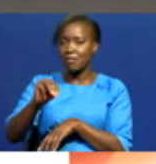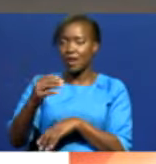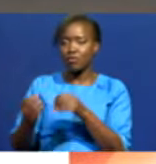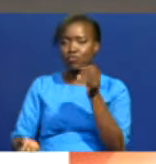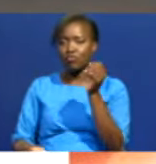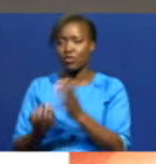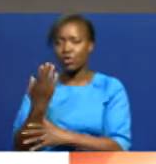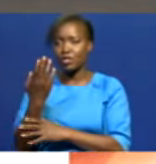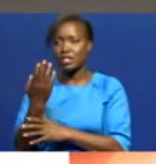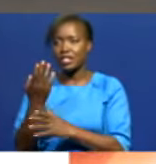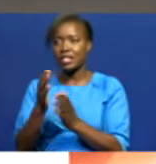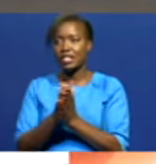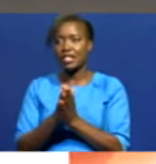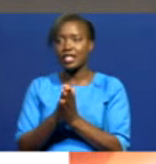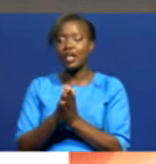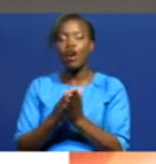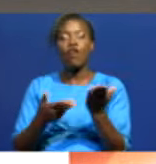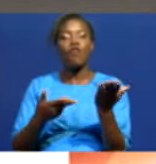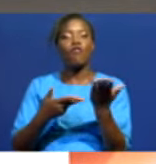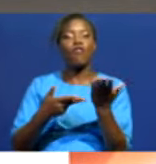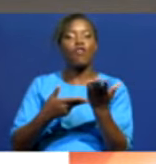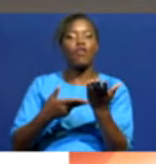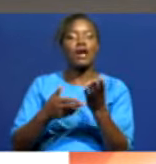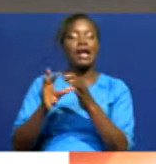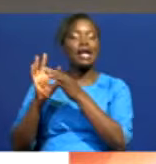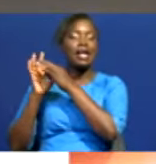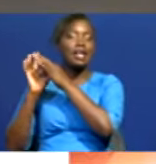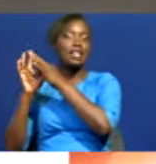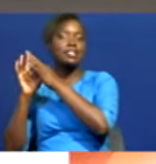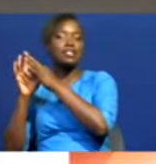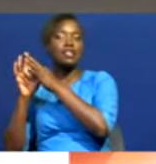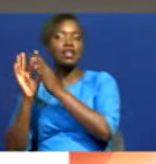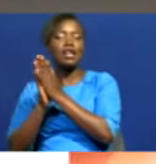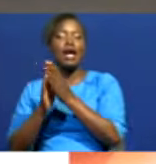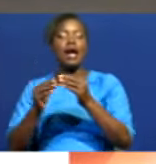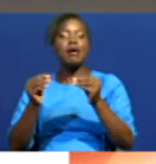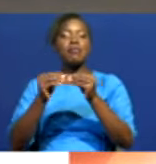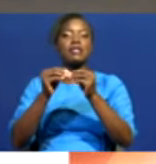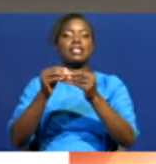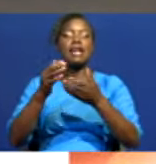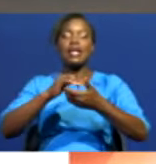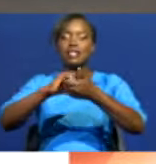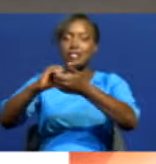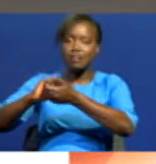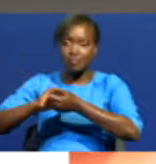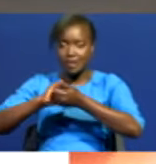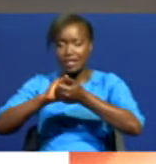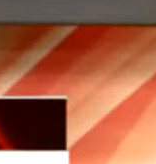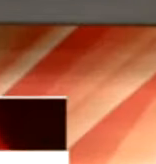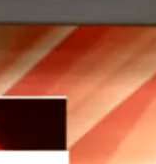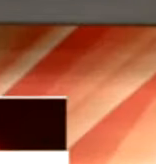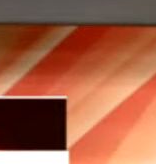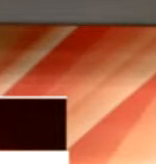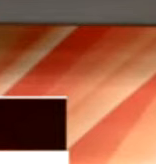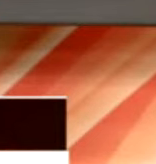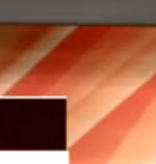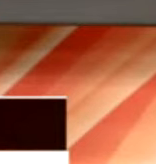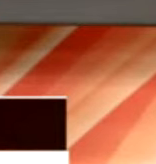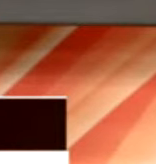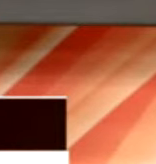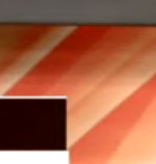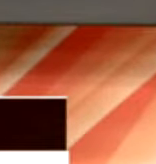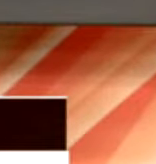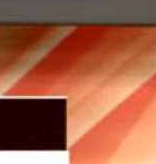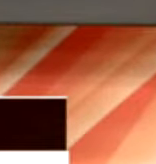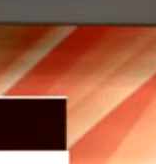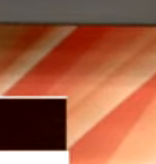in Voi, Taita Taveta County for a cultural meet and greet organized by the station. The fans were treated to an